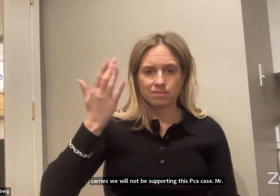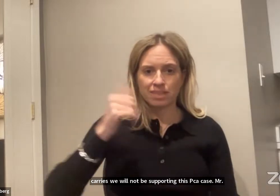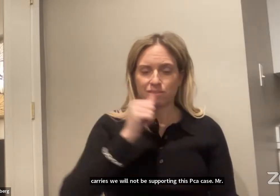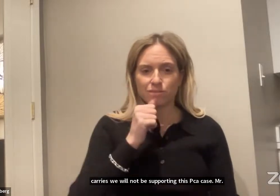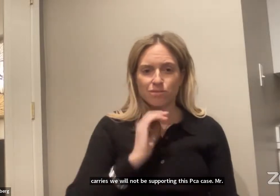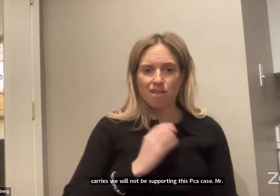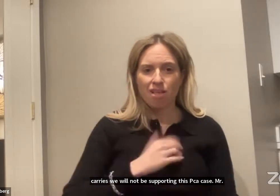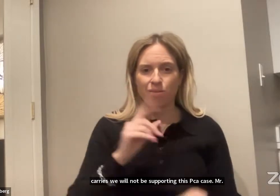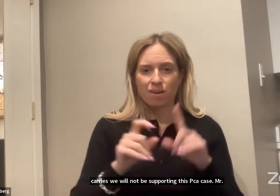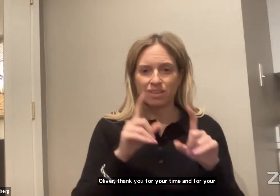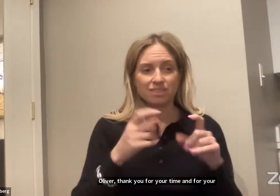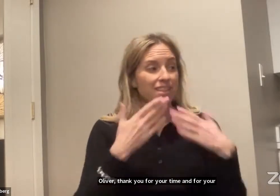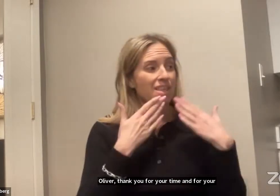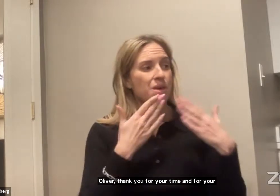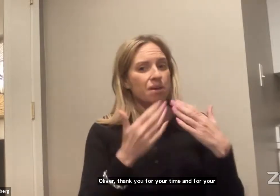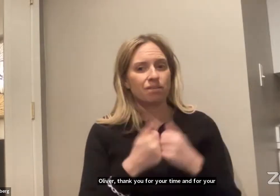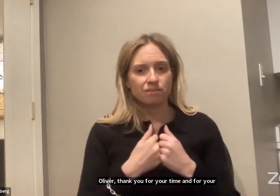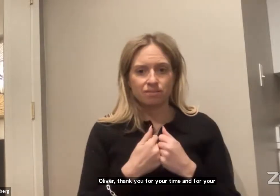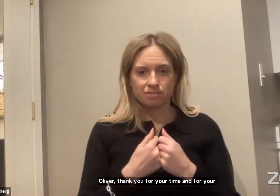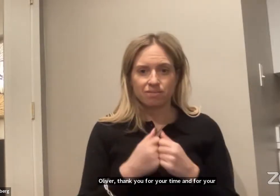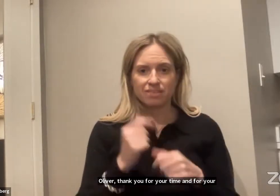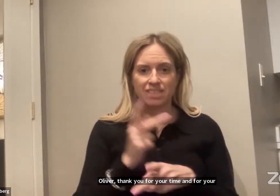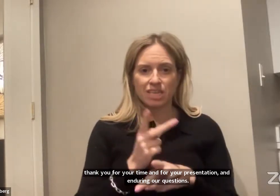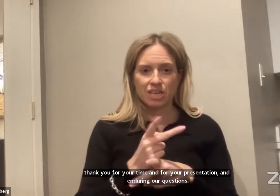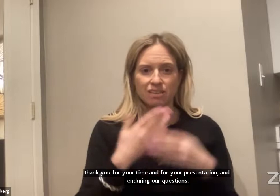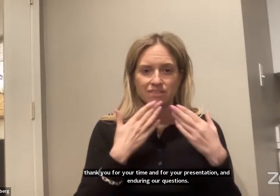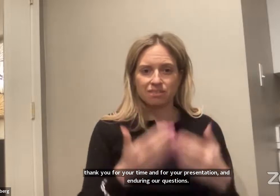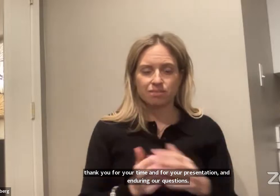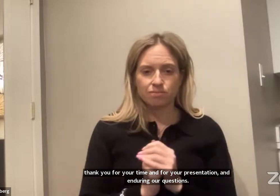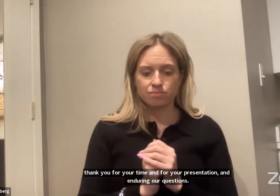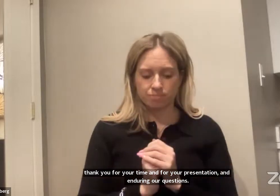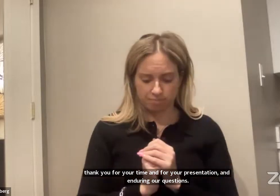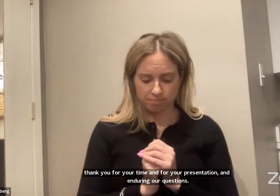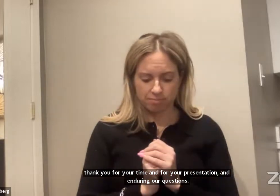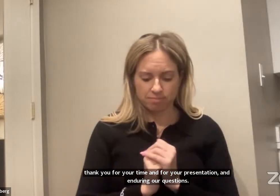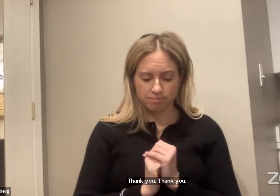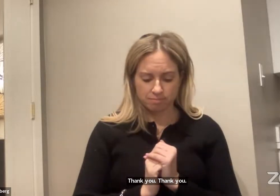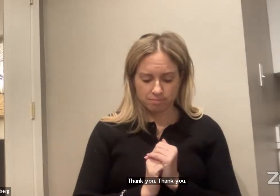questions. Thank you, guys. Appreciate it. Take care. Thank you. And